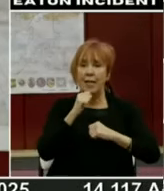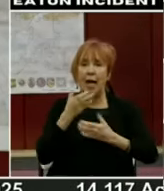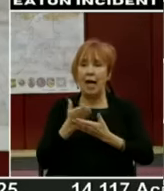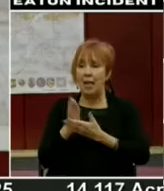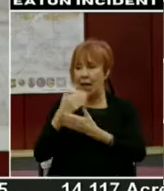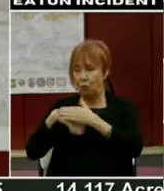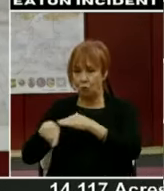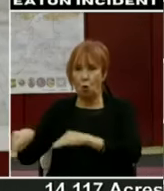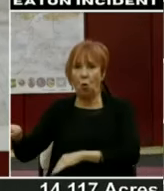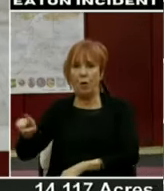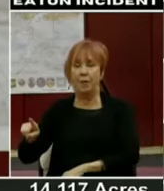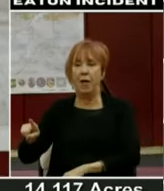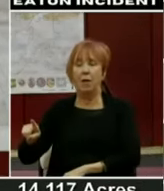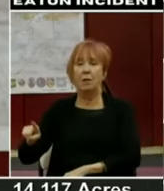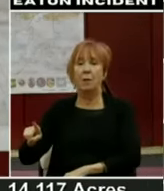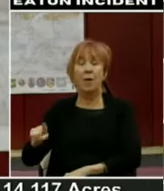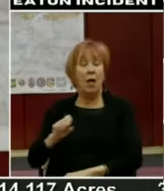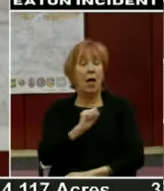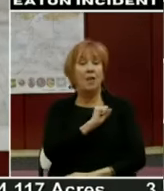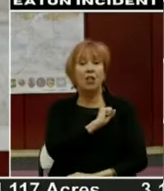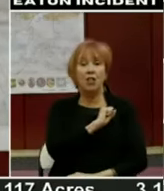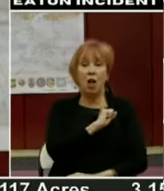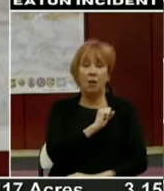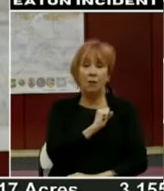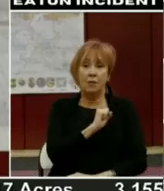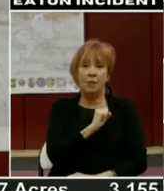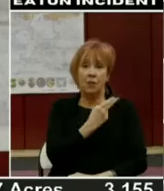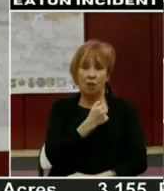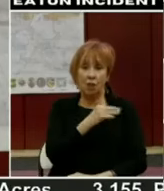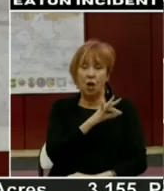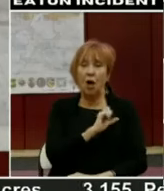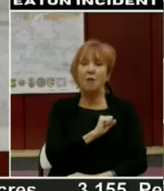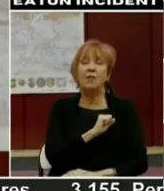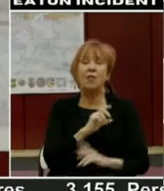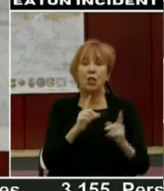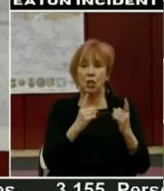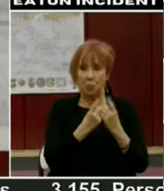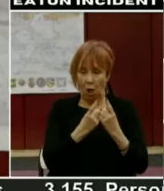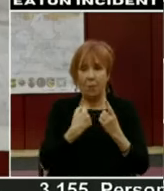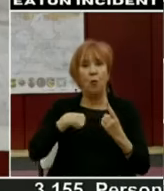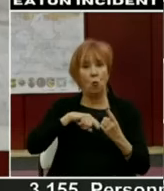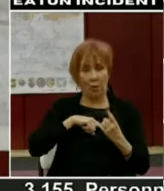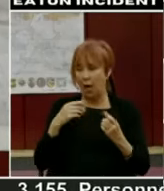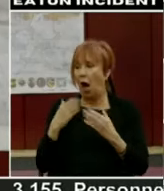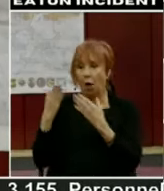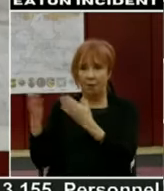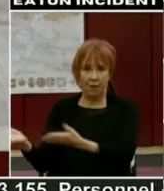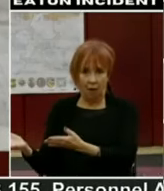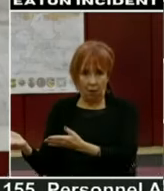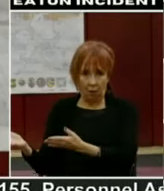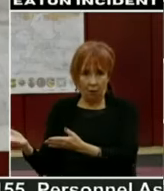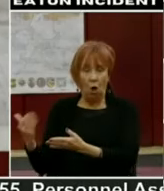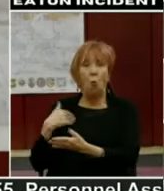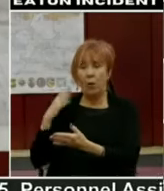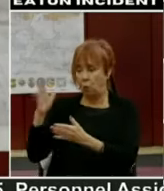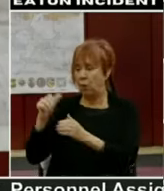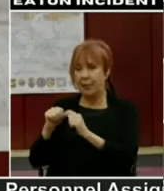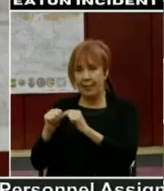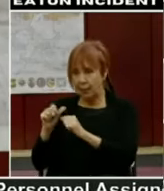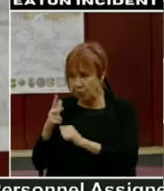provide protection. So the Sheriff's Department, we're in the area. We will continue those patrols and